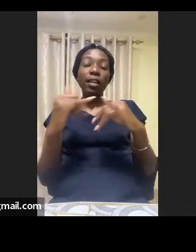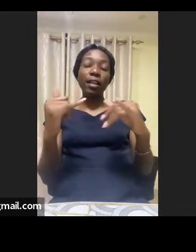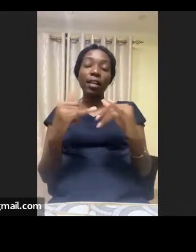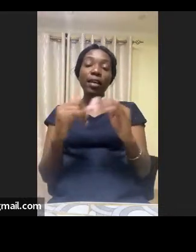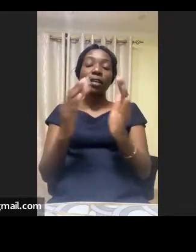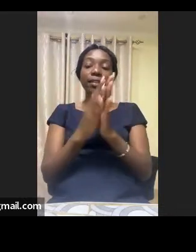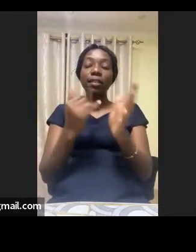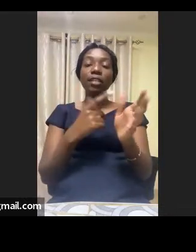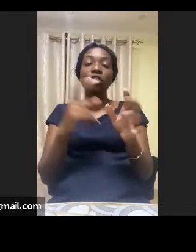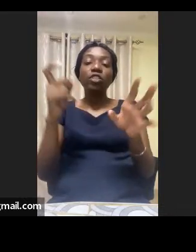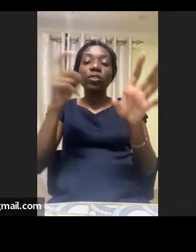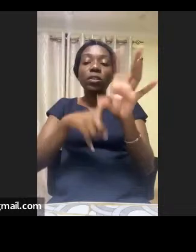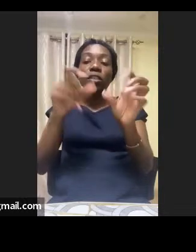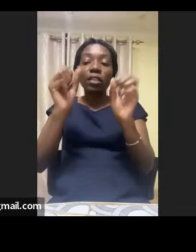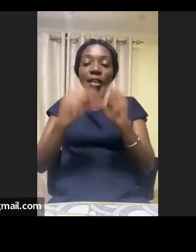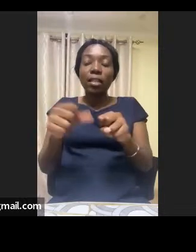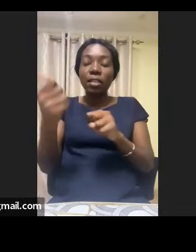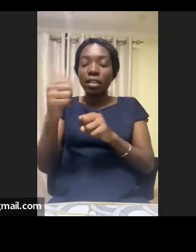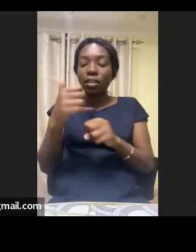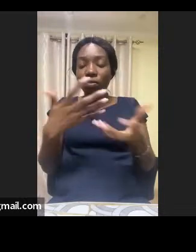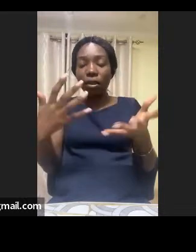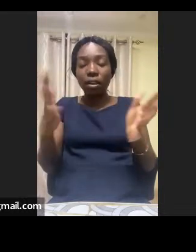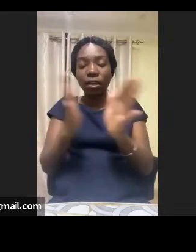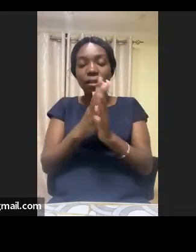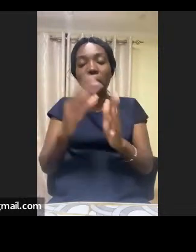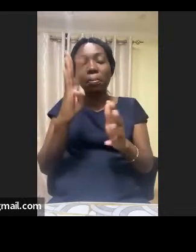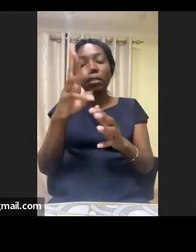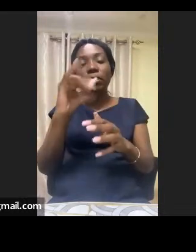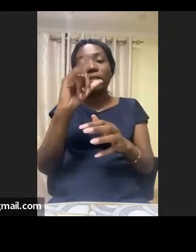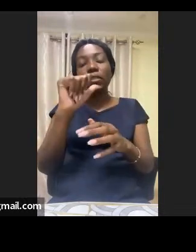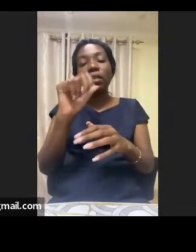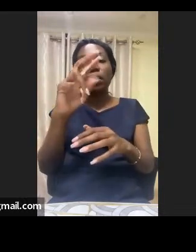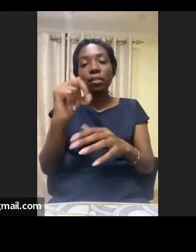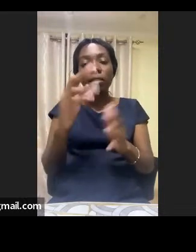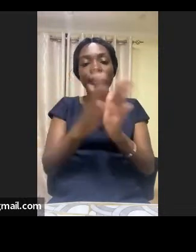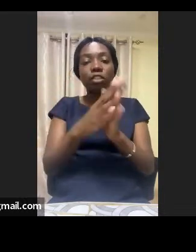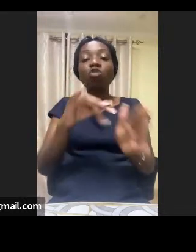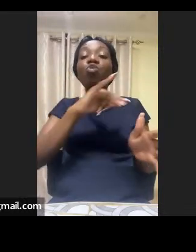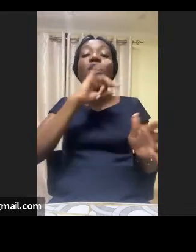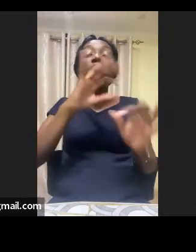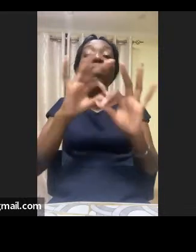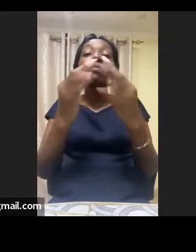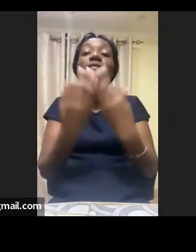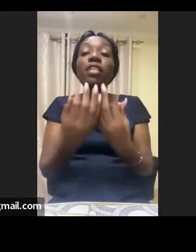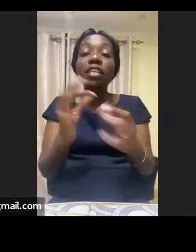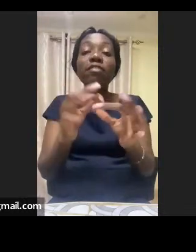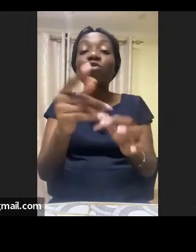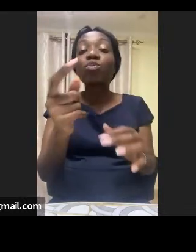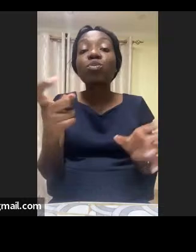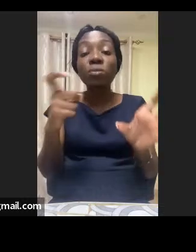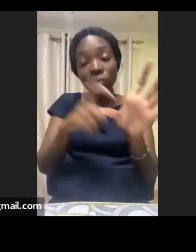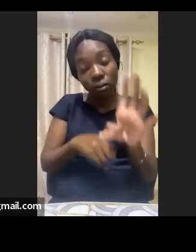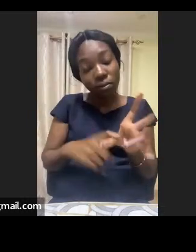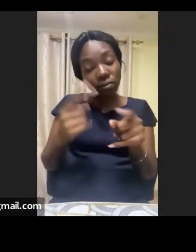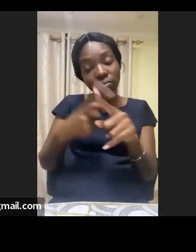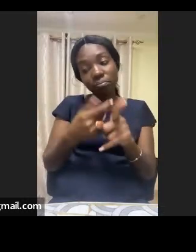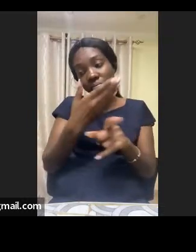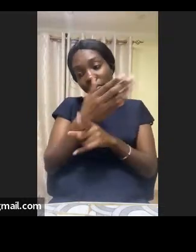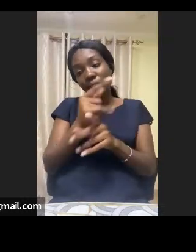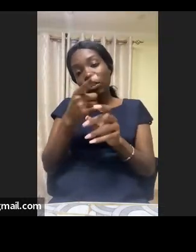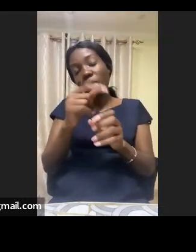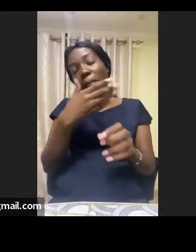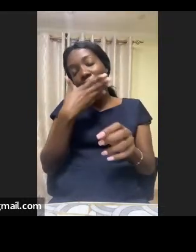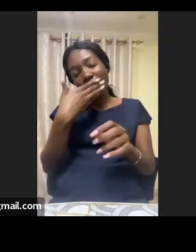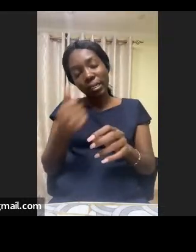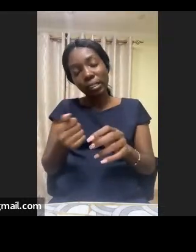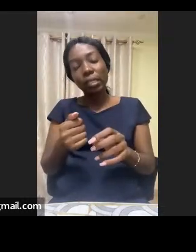anywhere. Brian, Musisi, and the Uganda family, if you guys are managing people in Kenya, it's also about time that you joined that webinar because it will